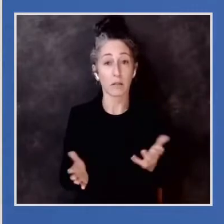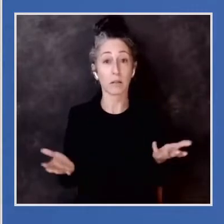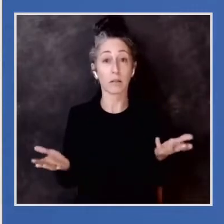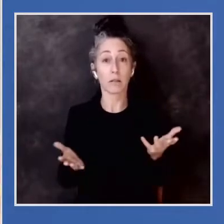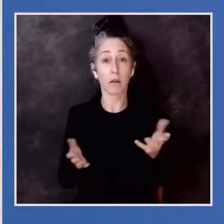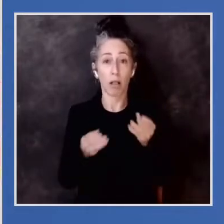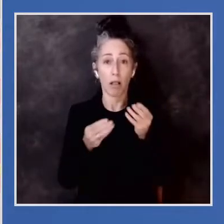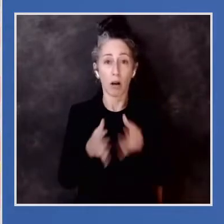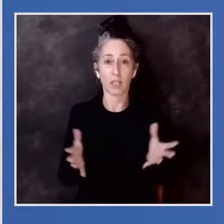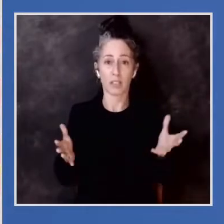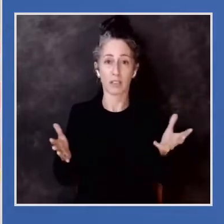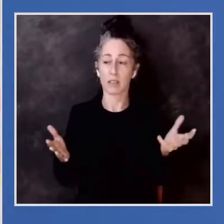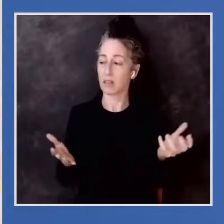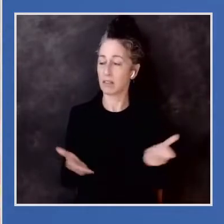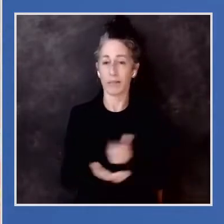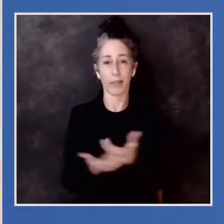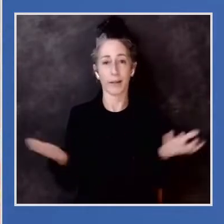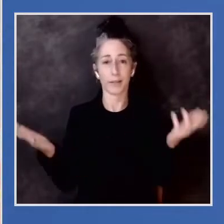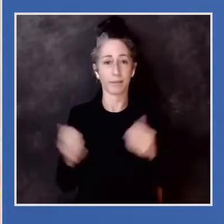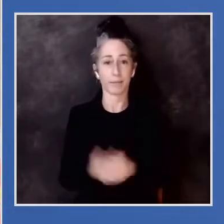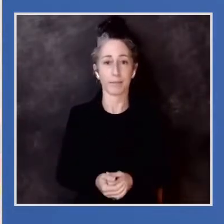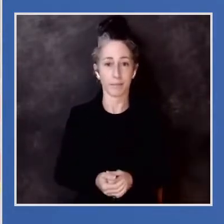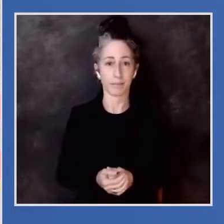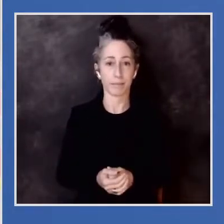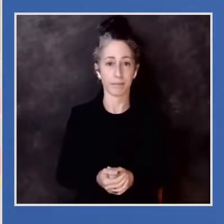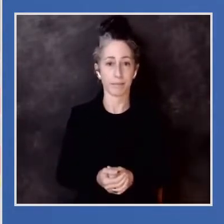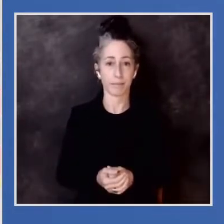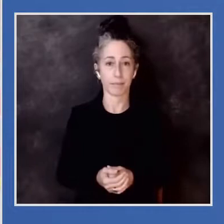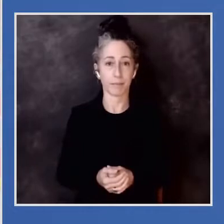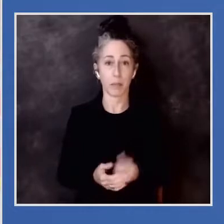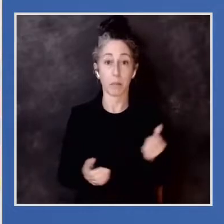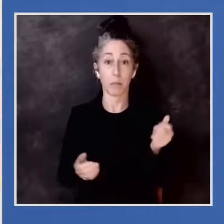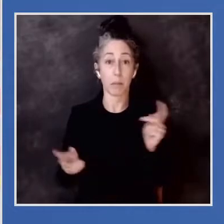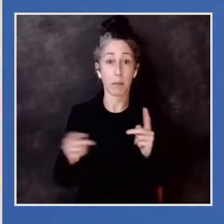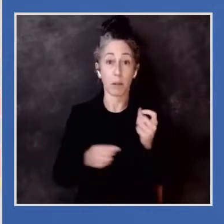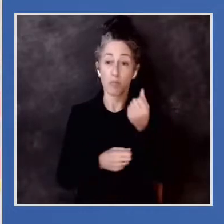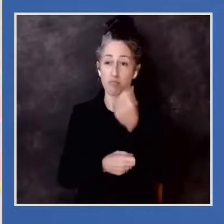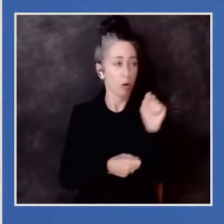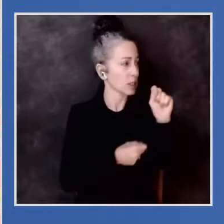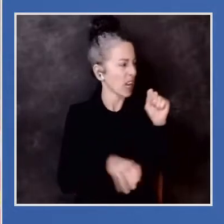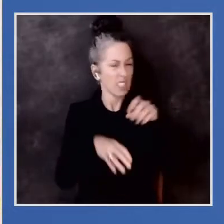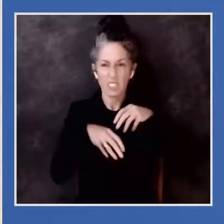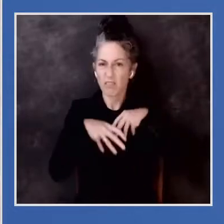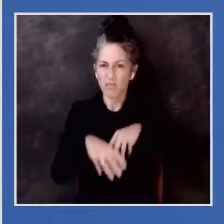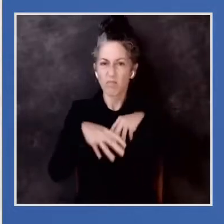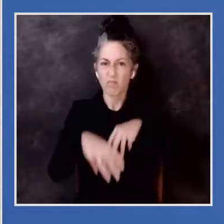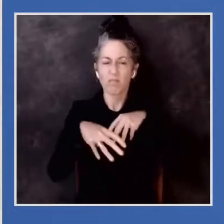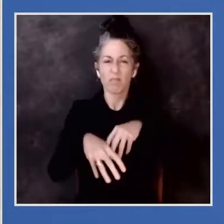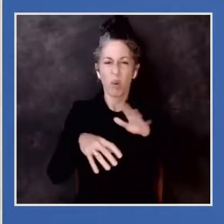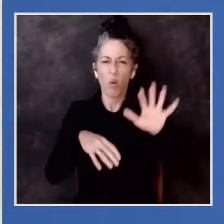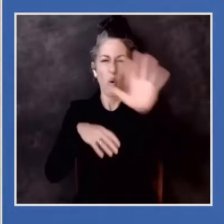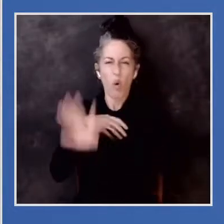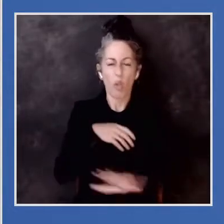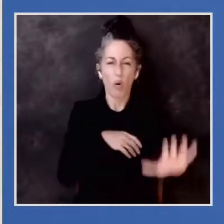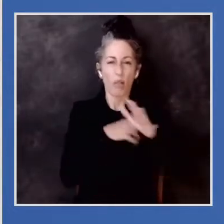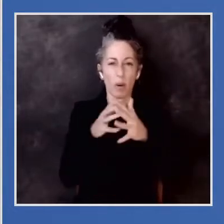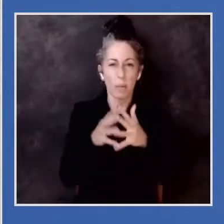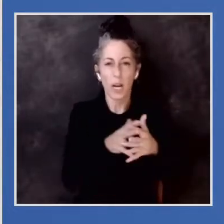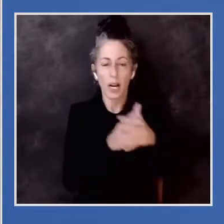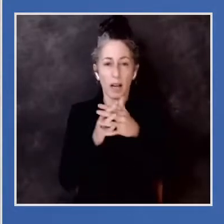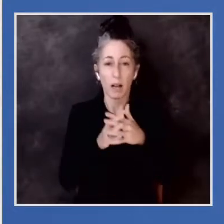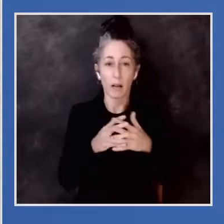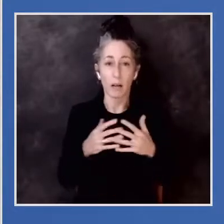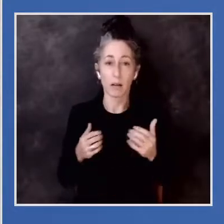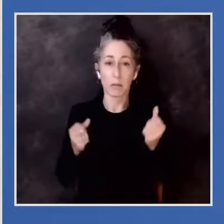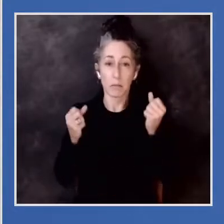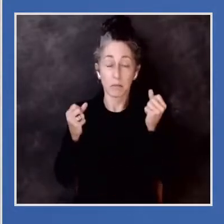that. A season of protest has broken out all across the nation. Some of it is just senseless burning